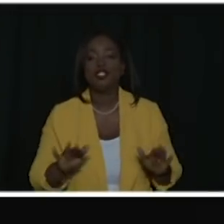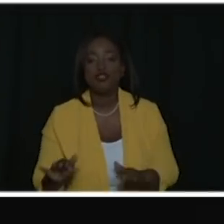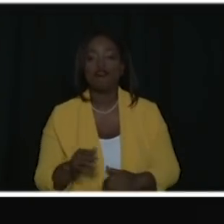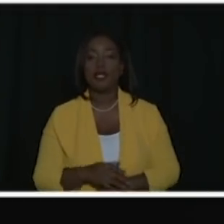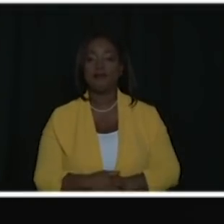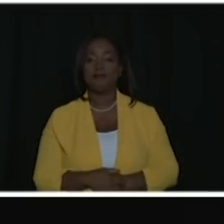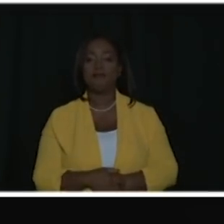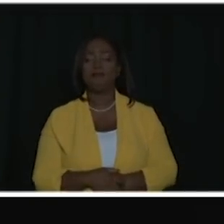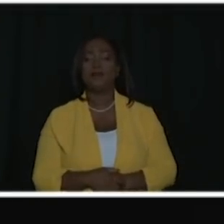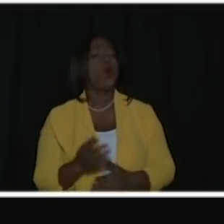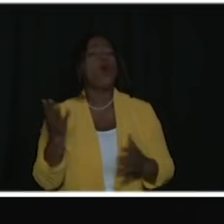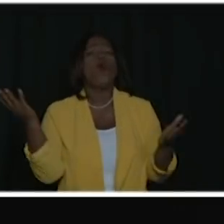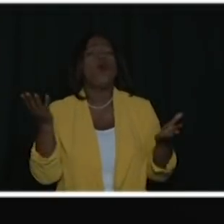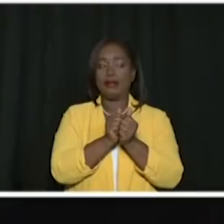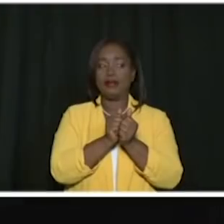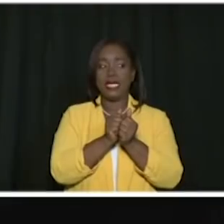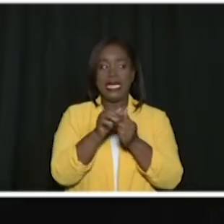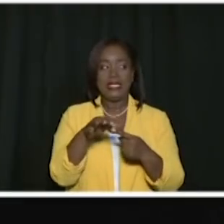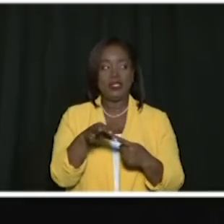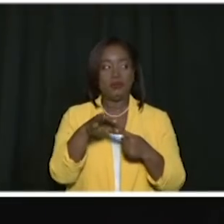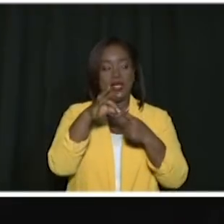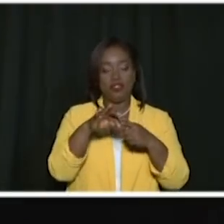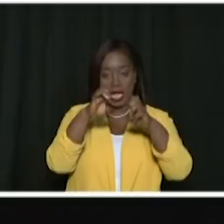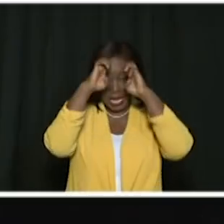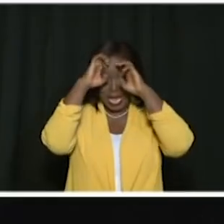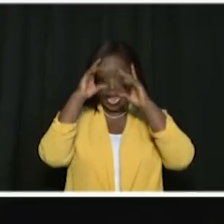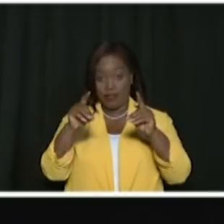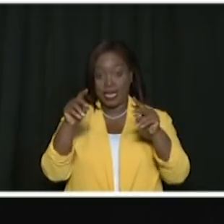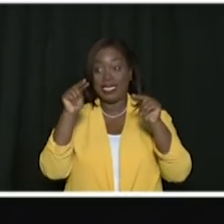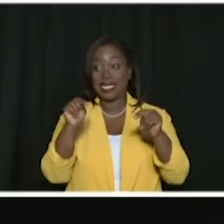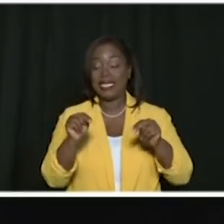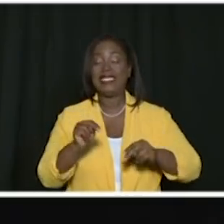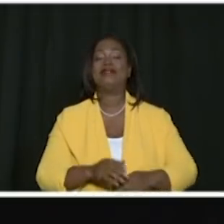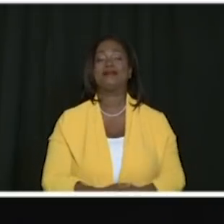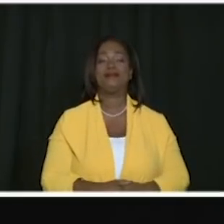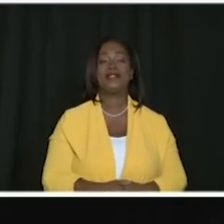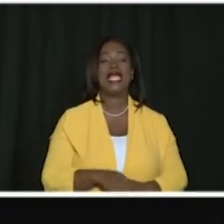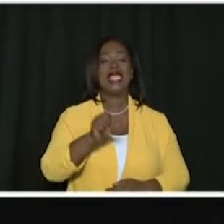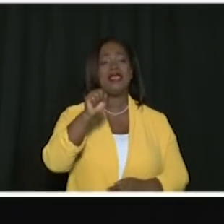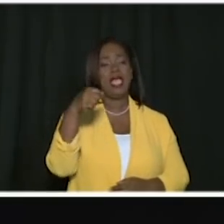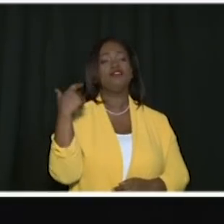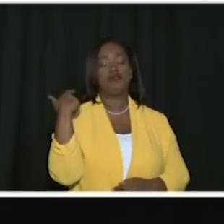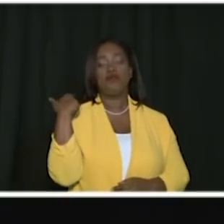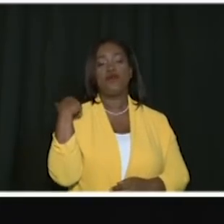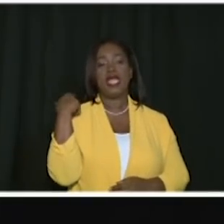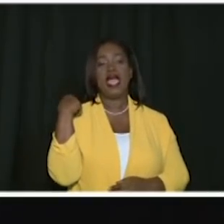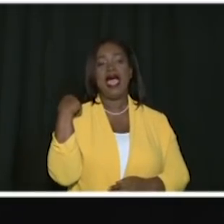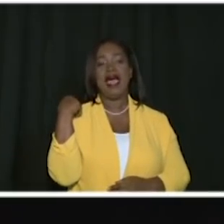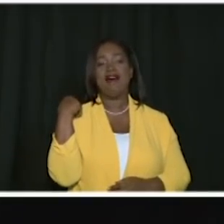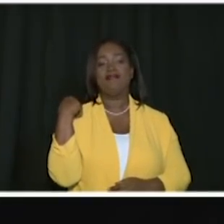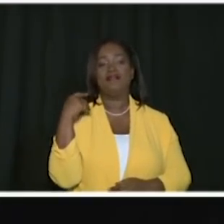know, but not everybody knows. Minister of State in the Education and Youth Ministry, Alondo